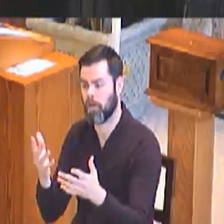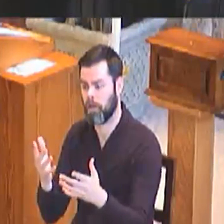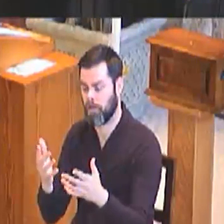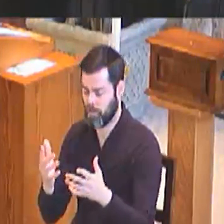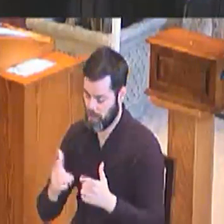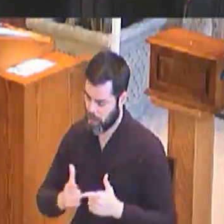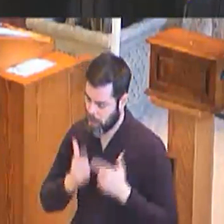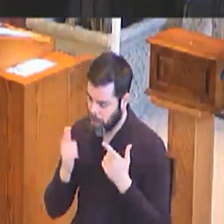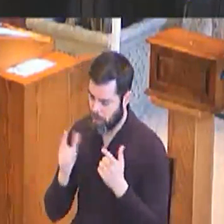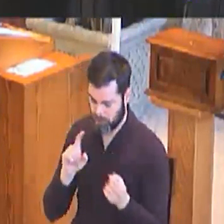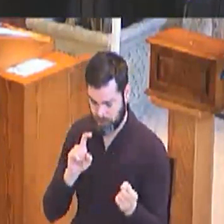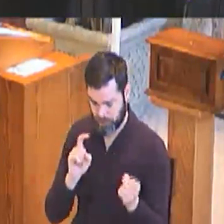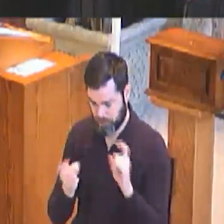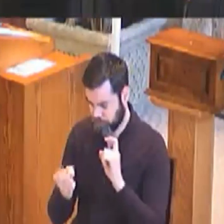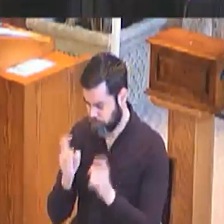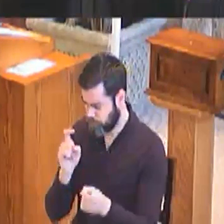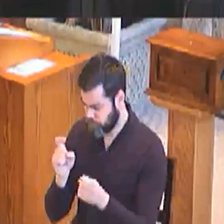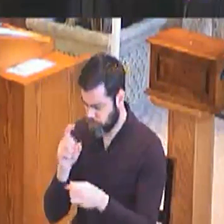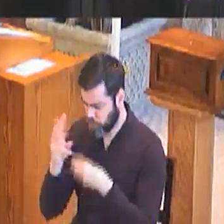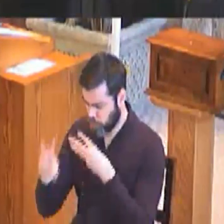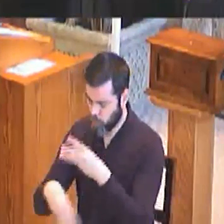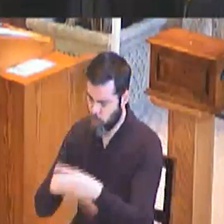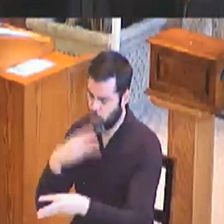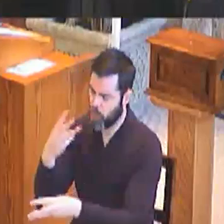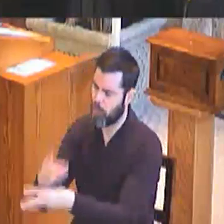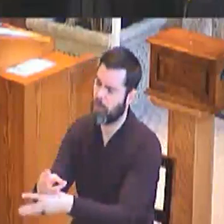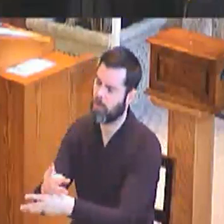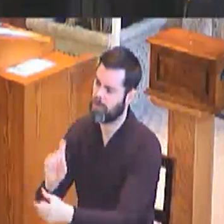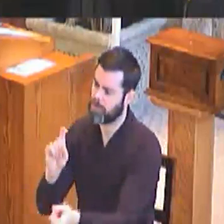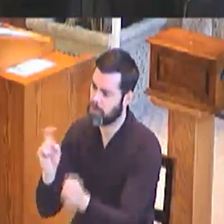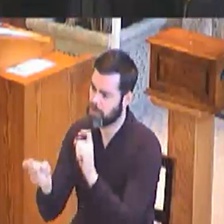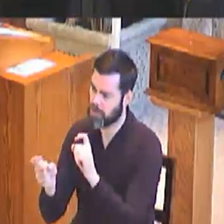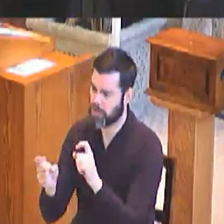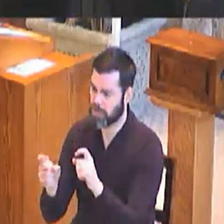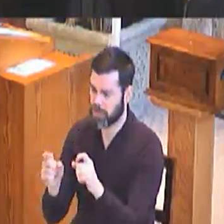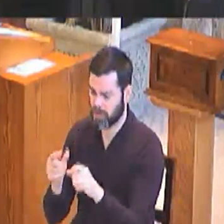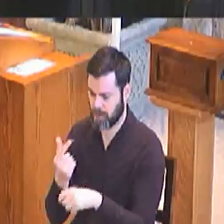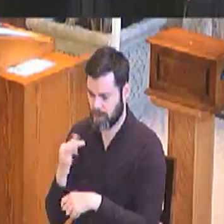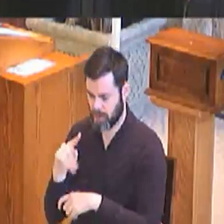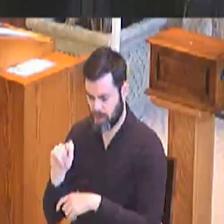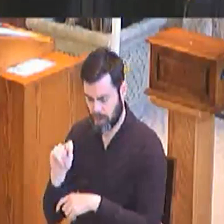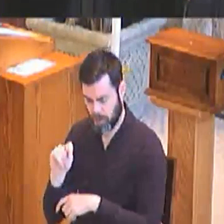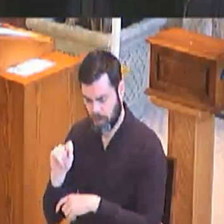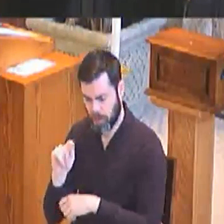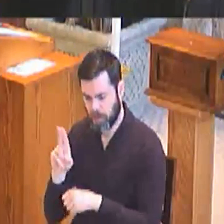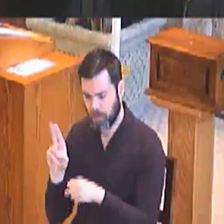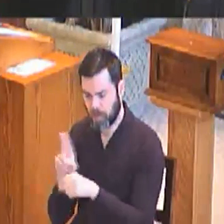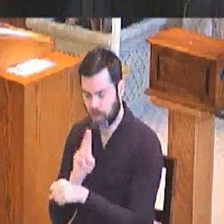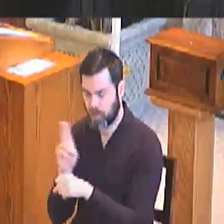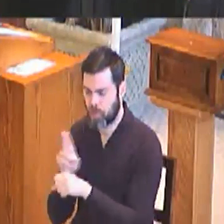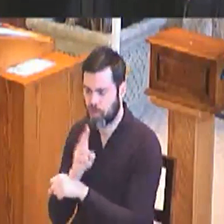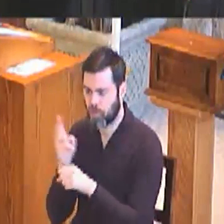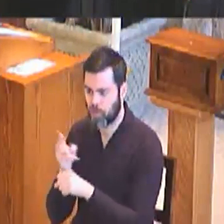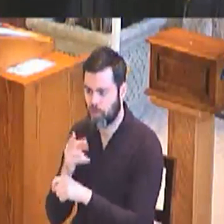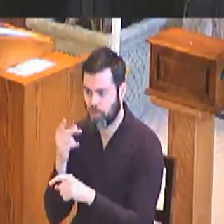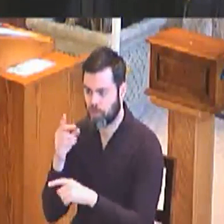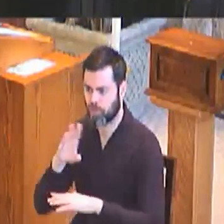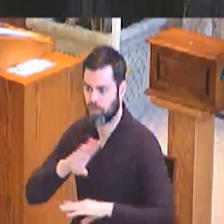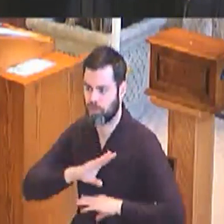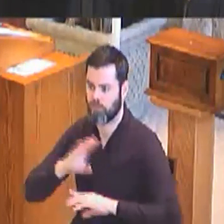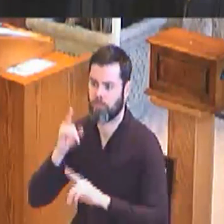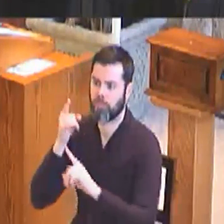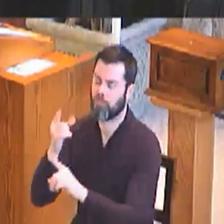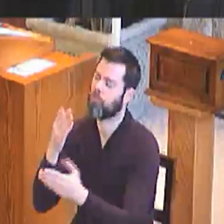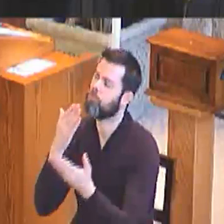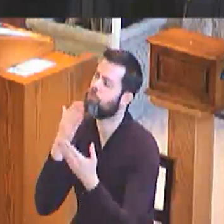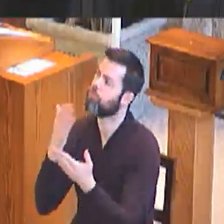time. We send these gifts forth to do that. And we just say, thank you. Thank